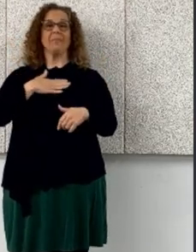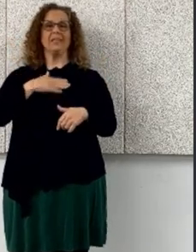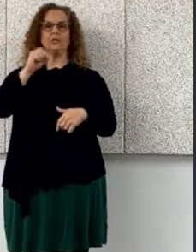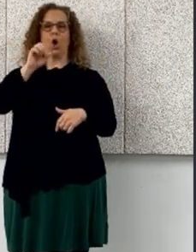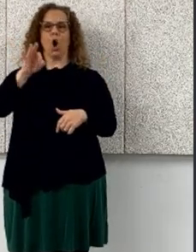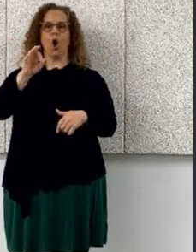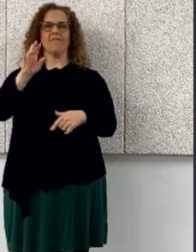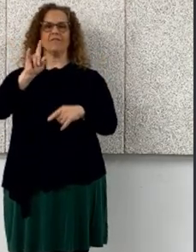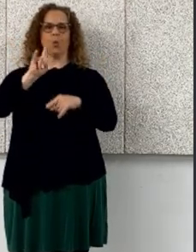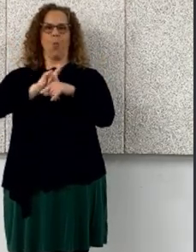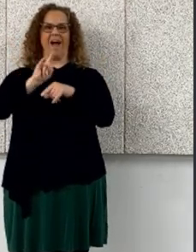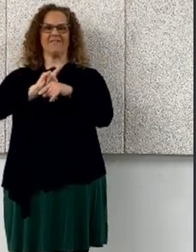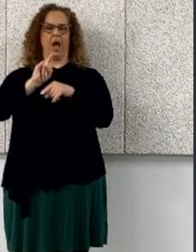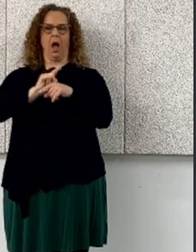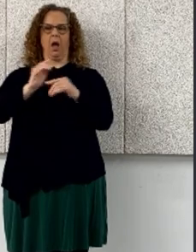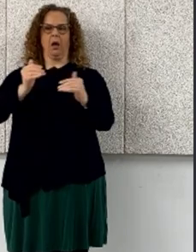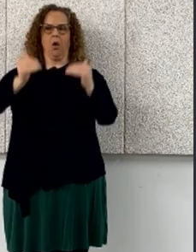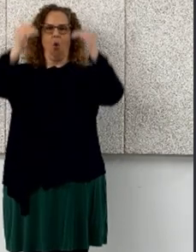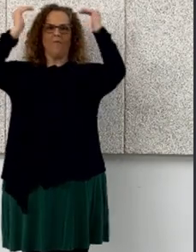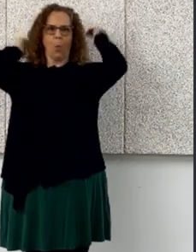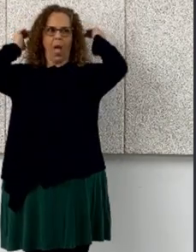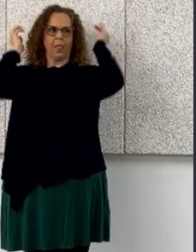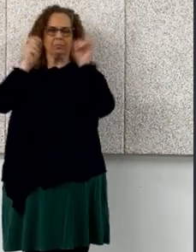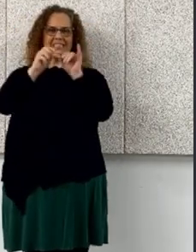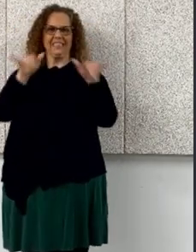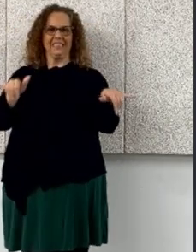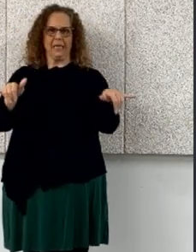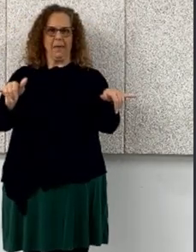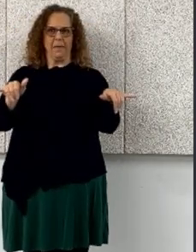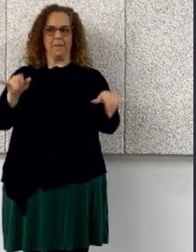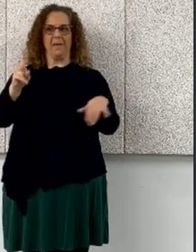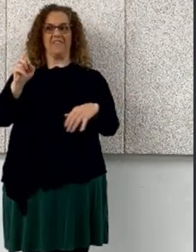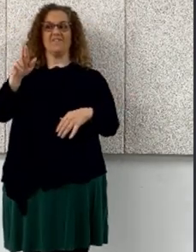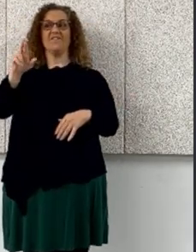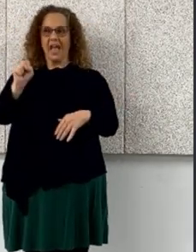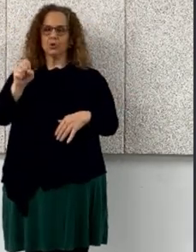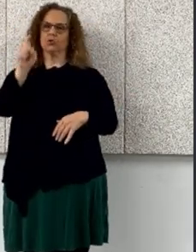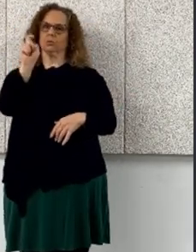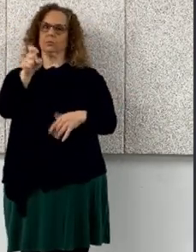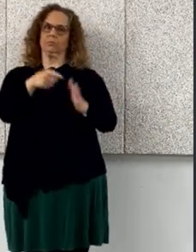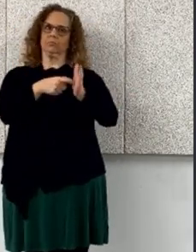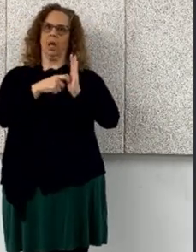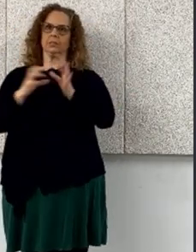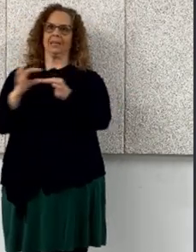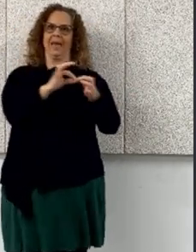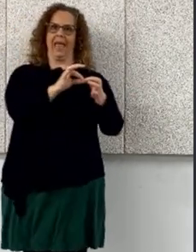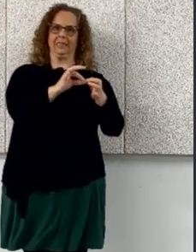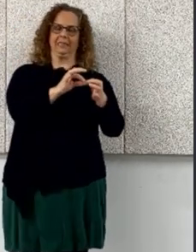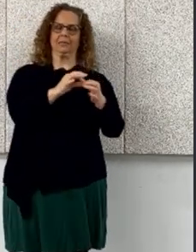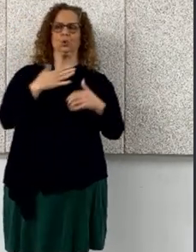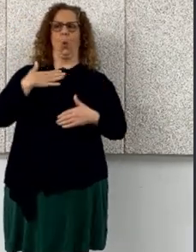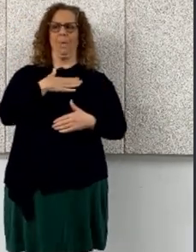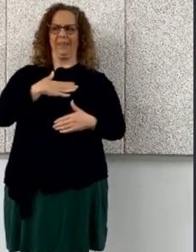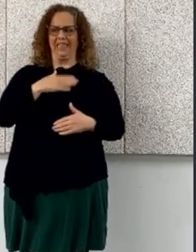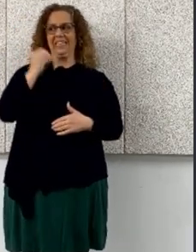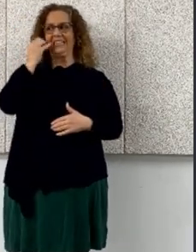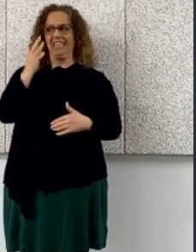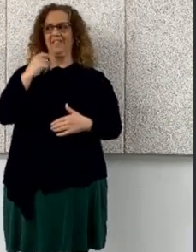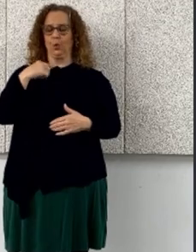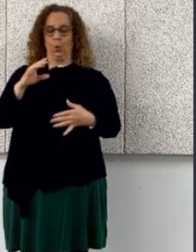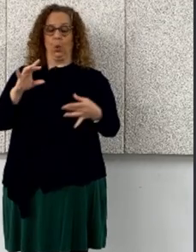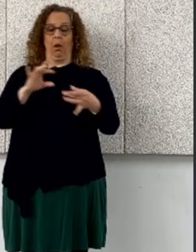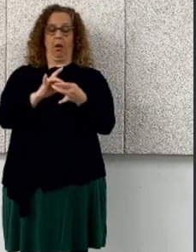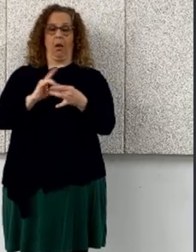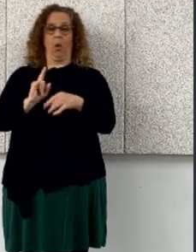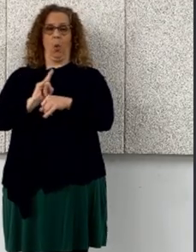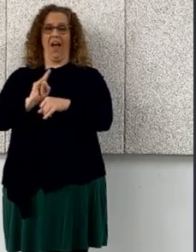because we're overloading the system and our lovely vendors need to connect to their Wi-Fi. So if you are staying for the vendor fair, just